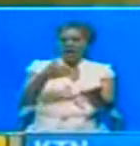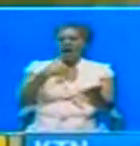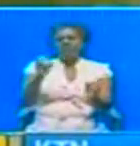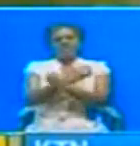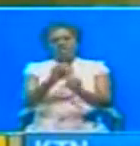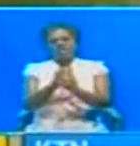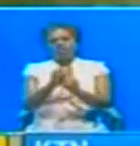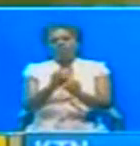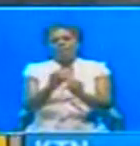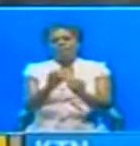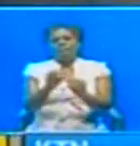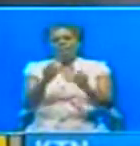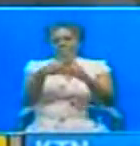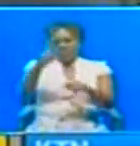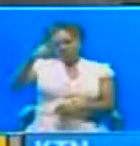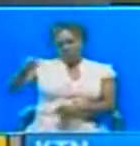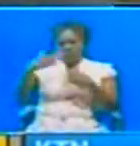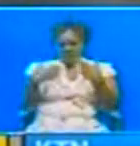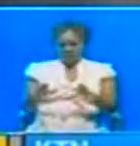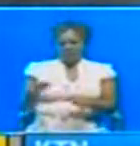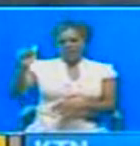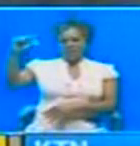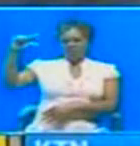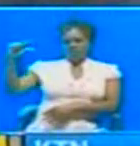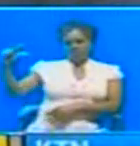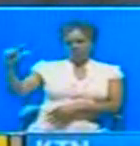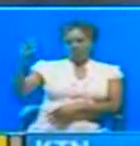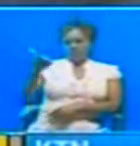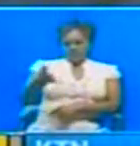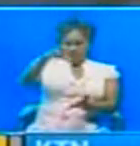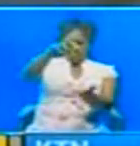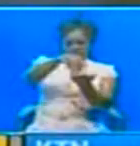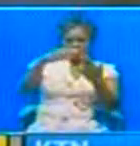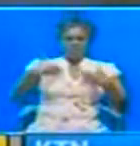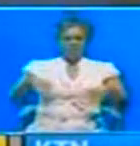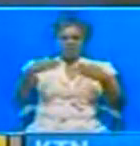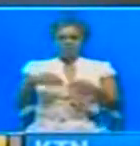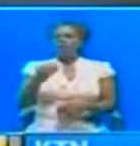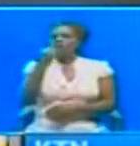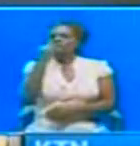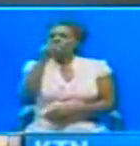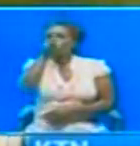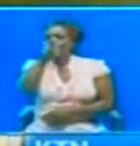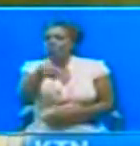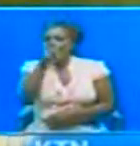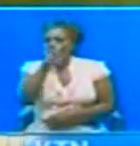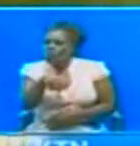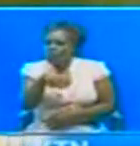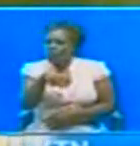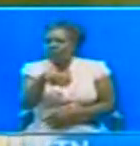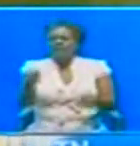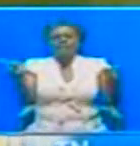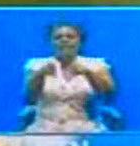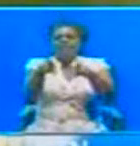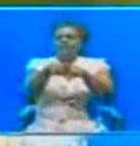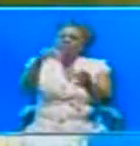not be a record of that. Attorney General, this case of people eating chicken, should the same case